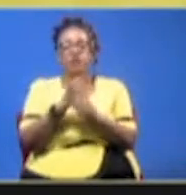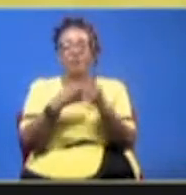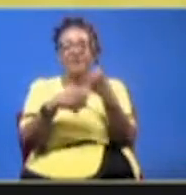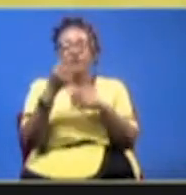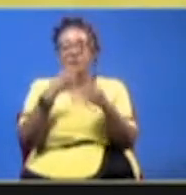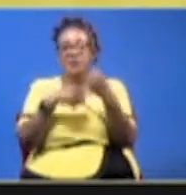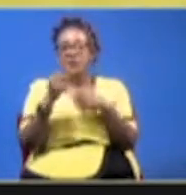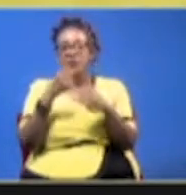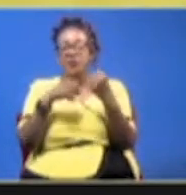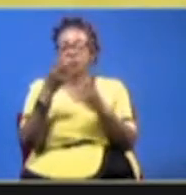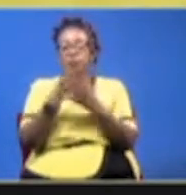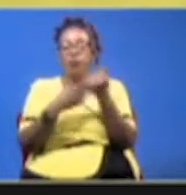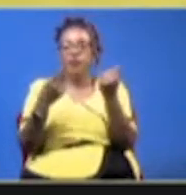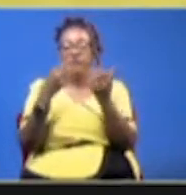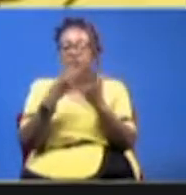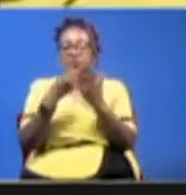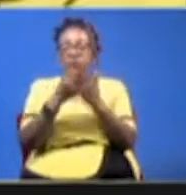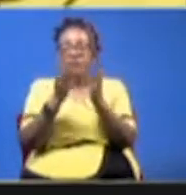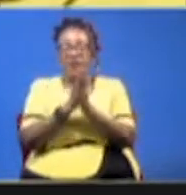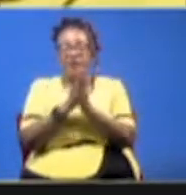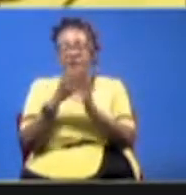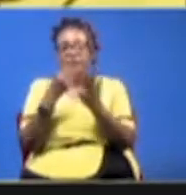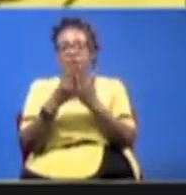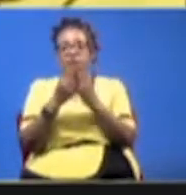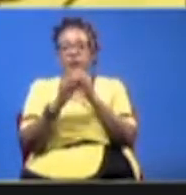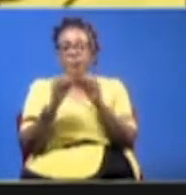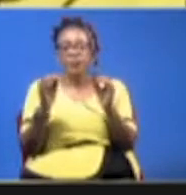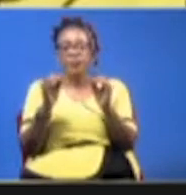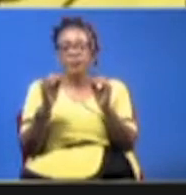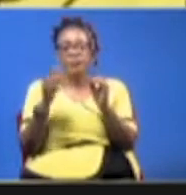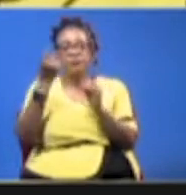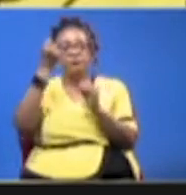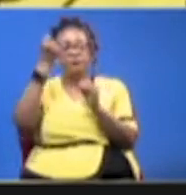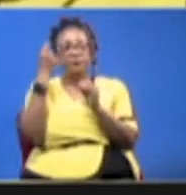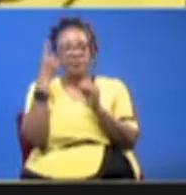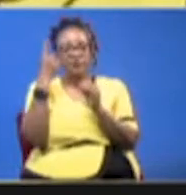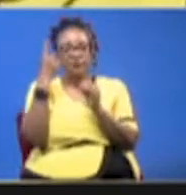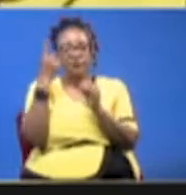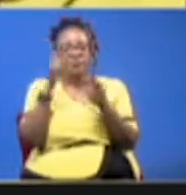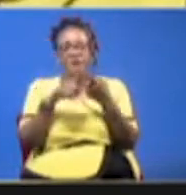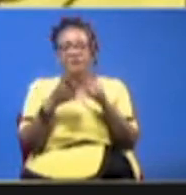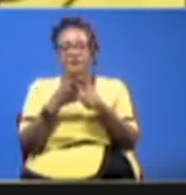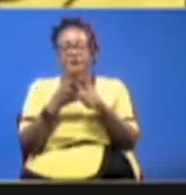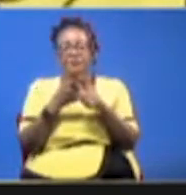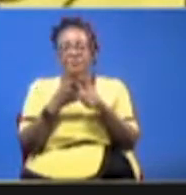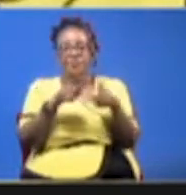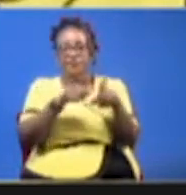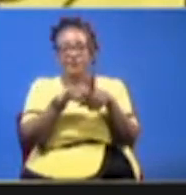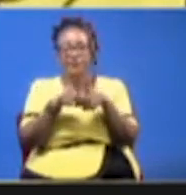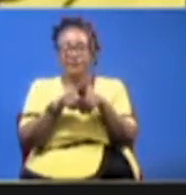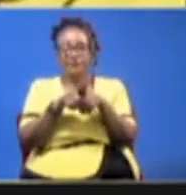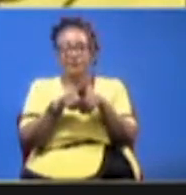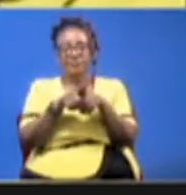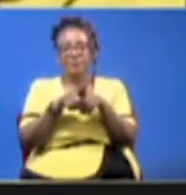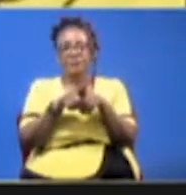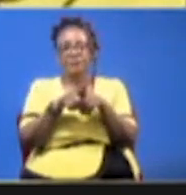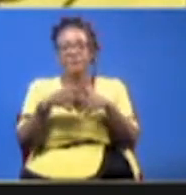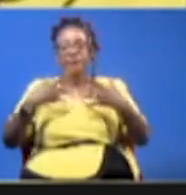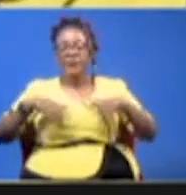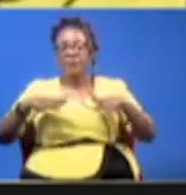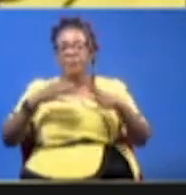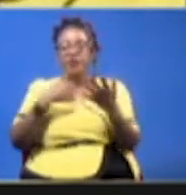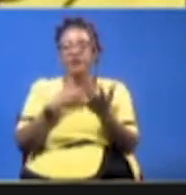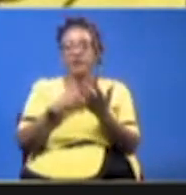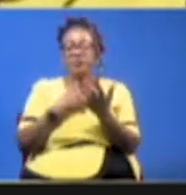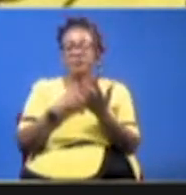performances, both financial and non-financial. Understanding the standards, and of course, people having a